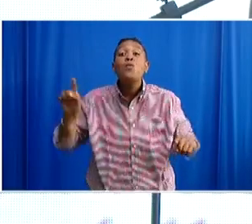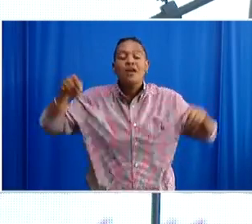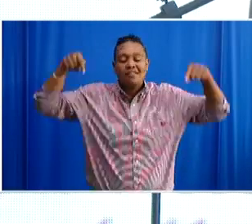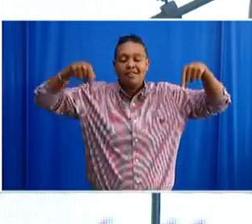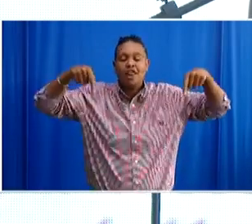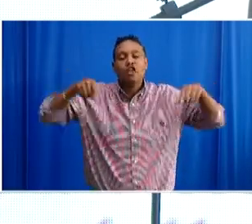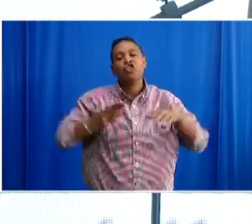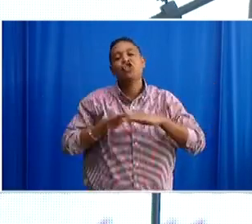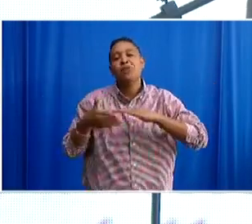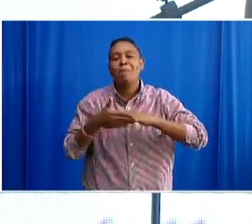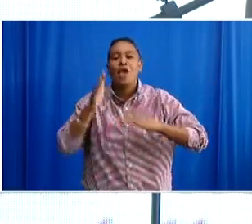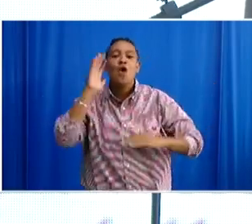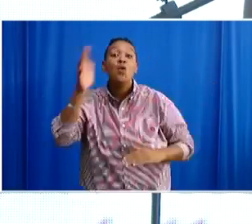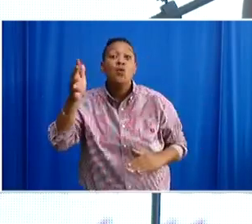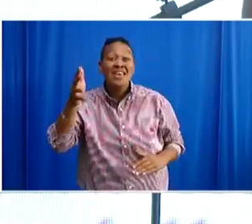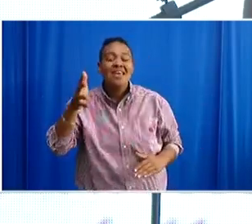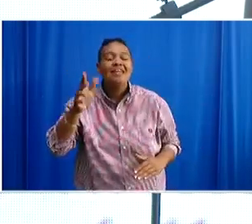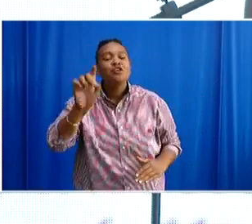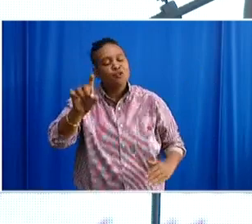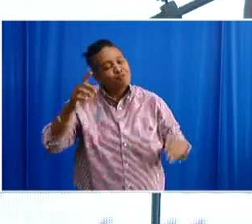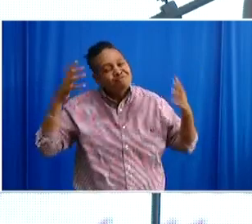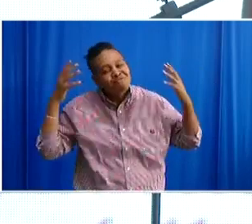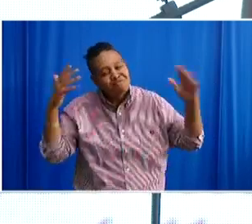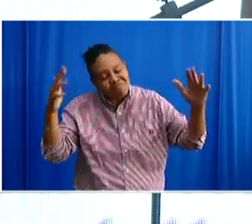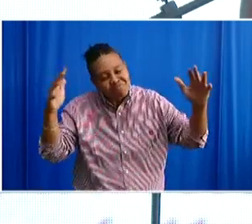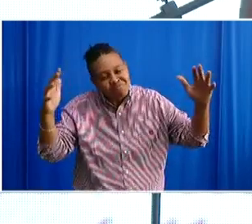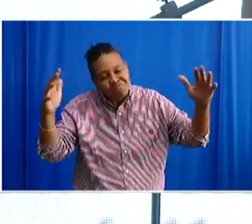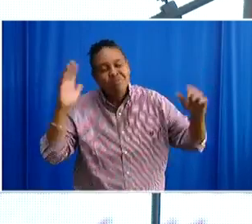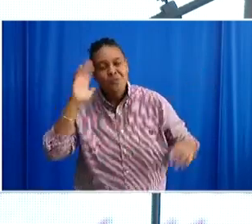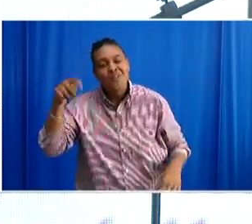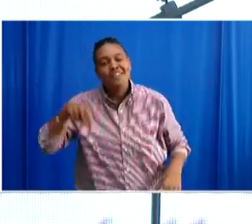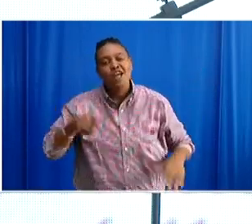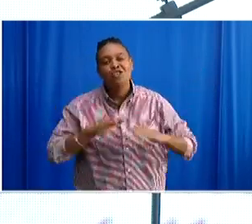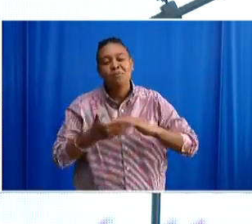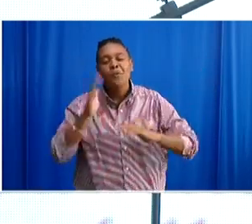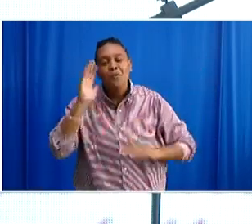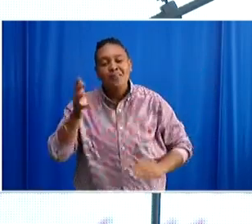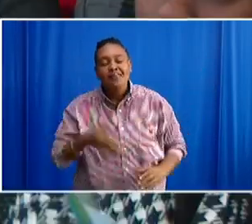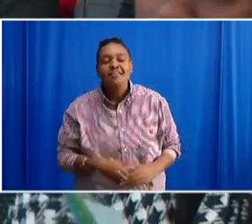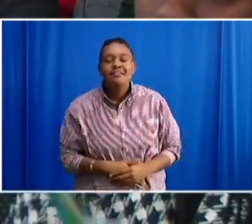Jamaica. That deserves a round of applause.